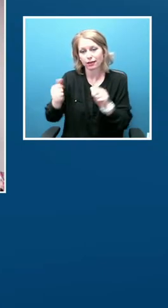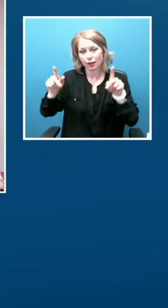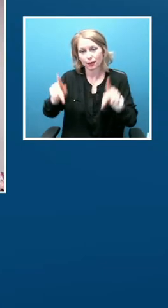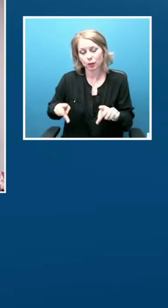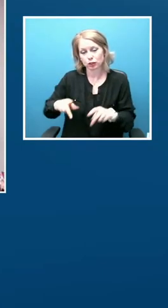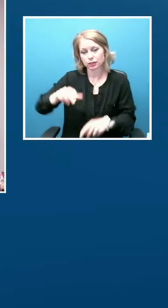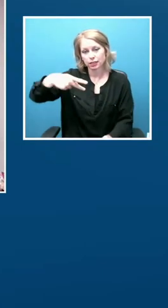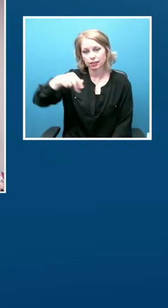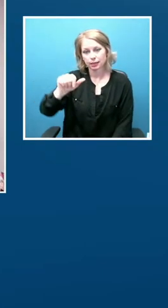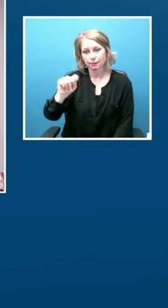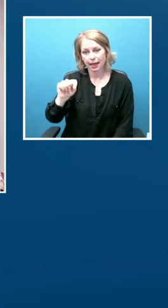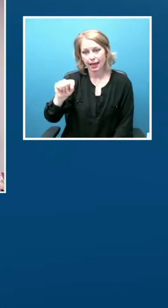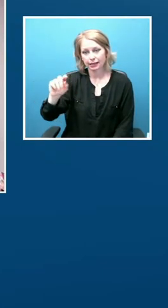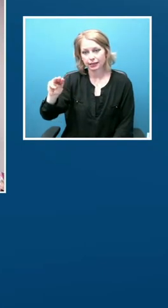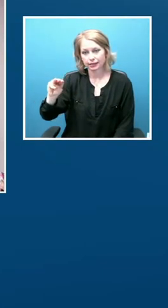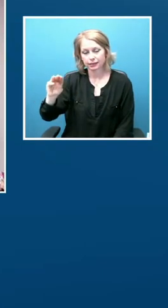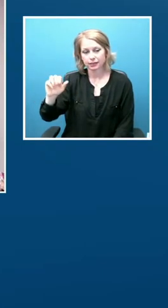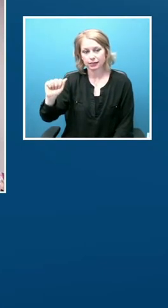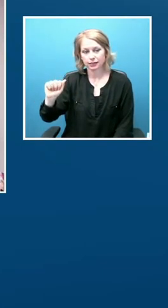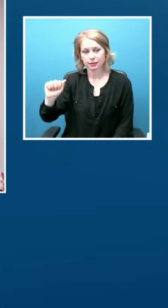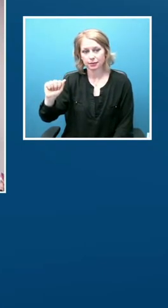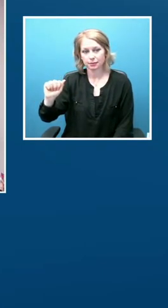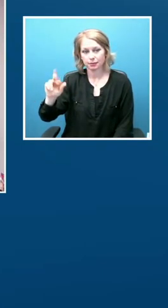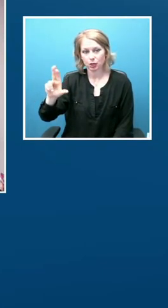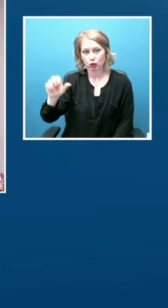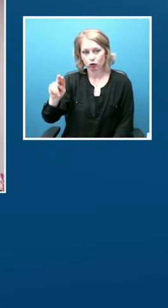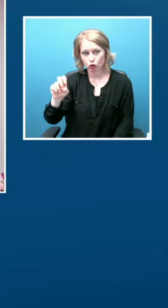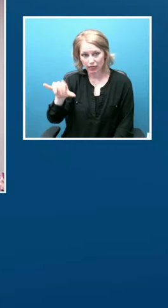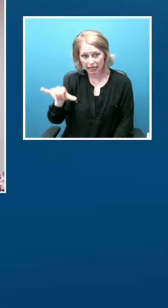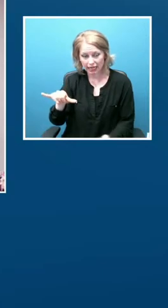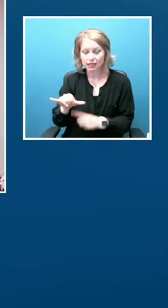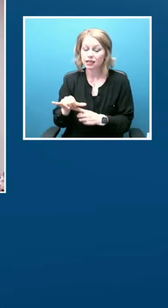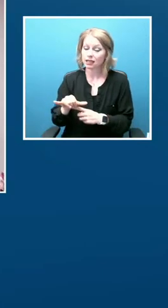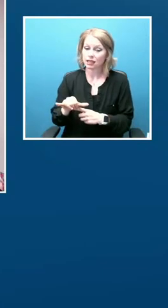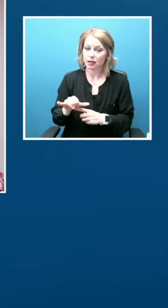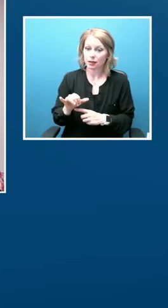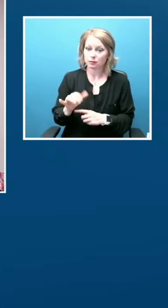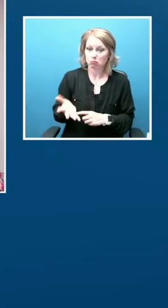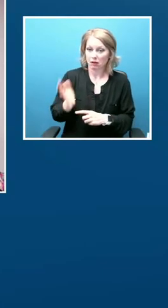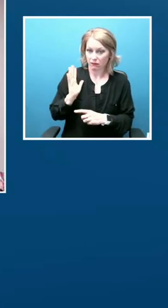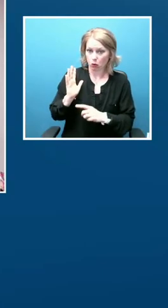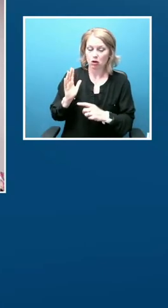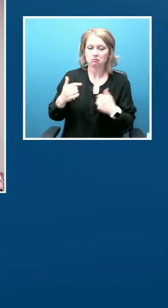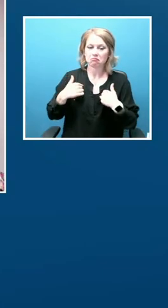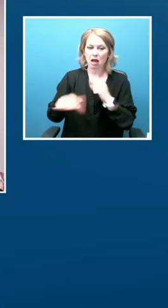When I became the National Committee Woman, I was first appointed and then elected.